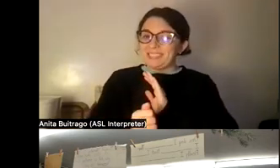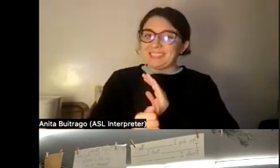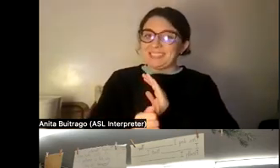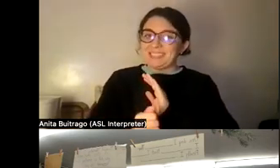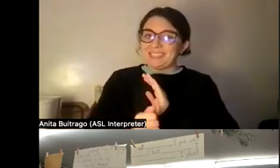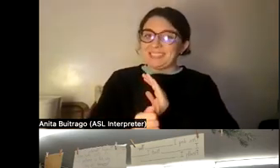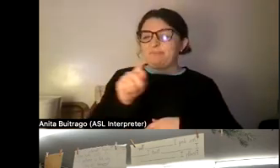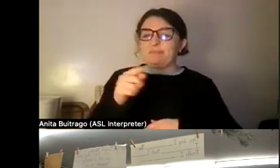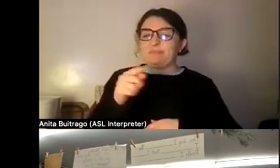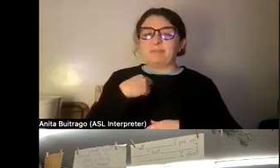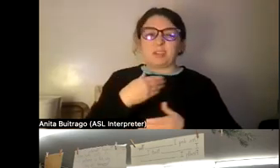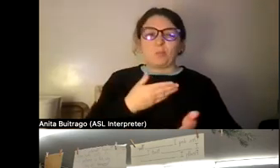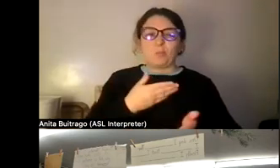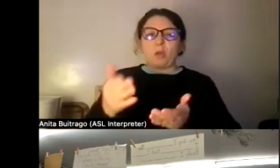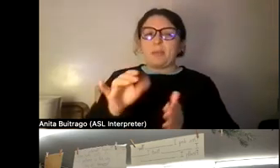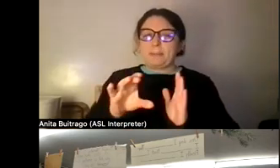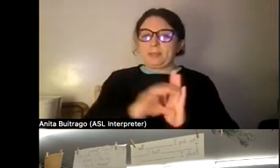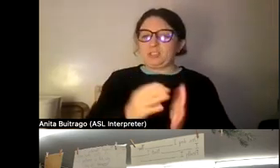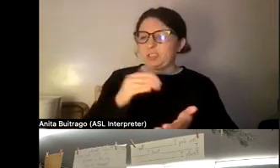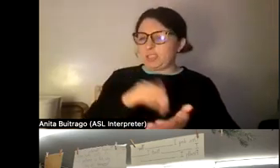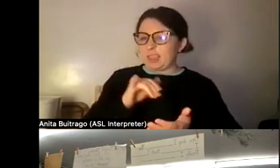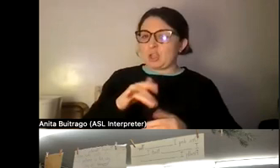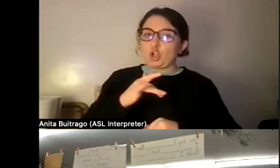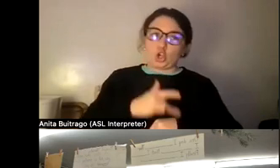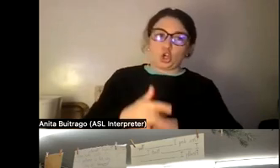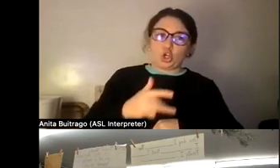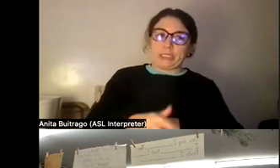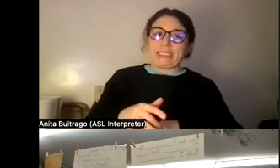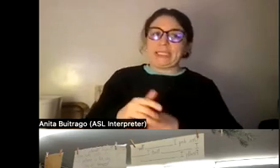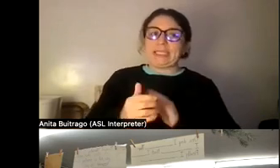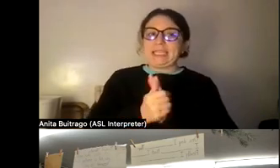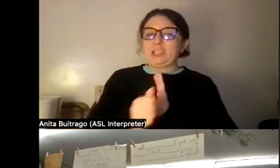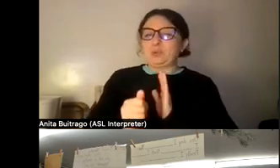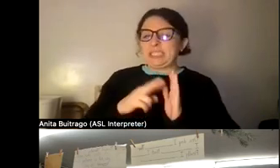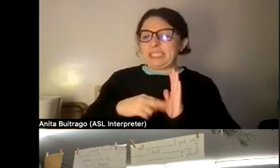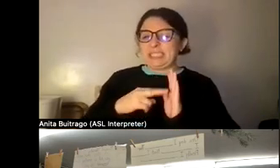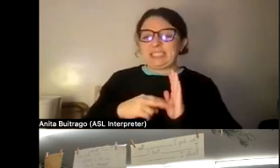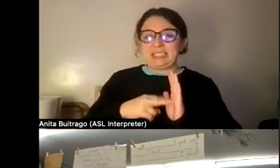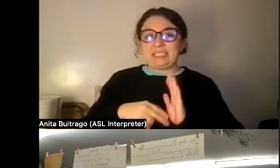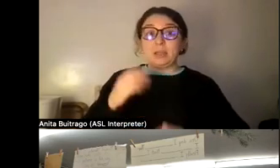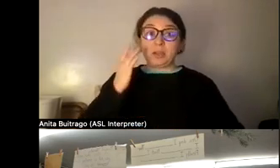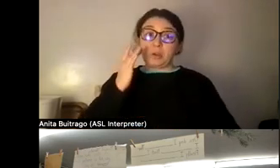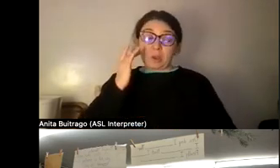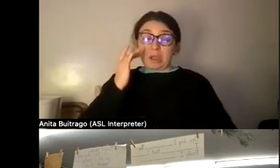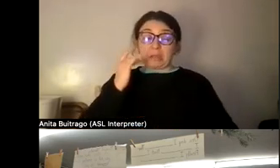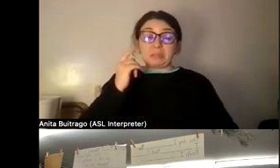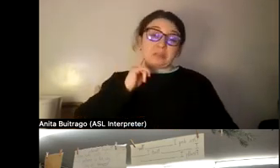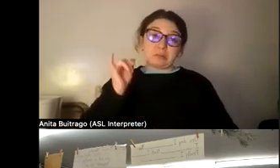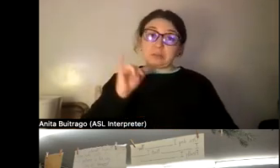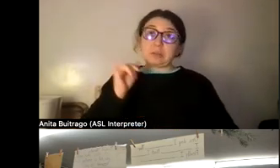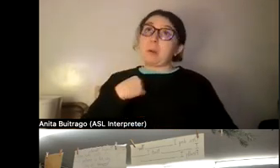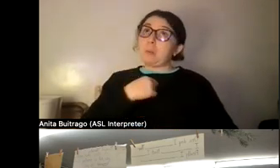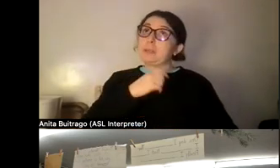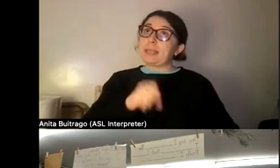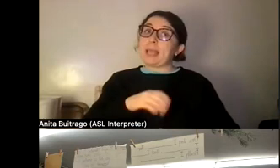for the pillars of early literacy, because that all sounds like, okay, we can learn each of these,